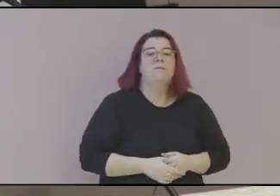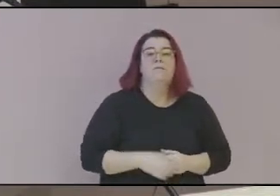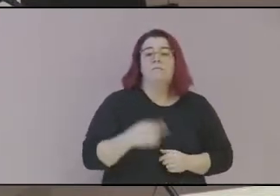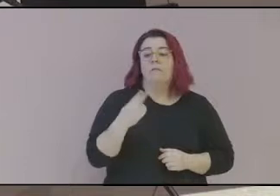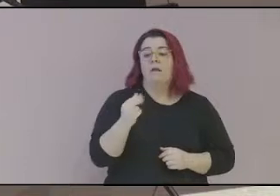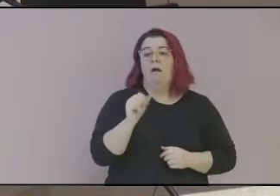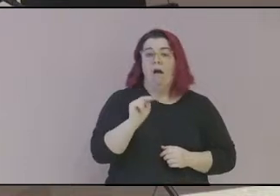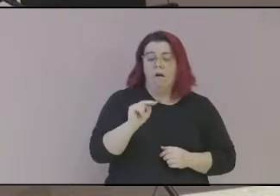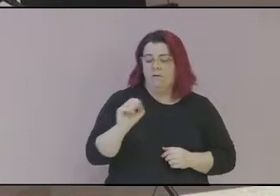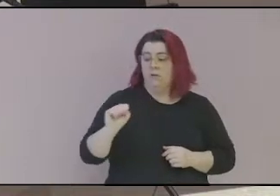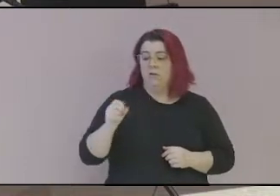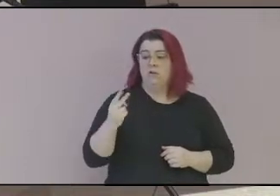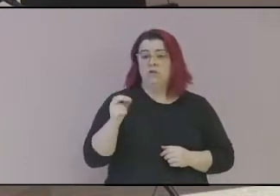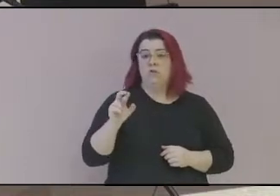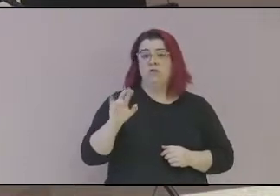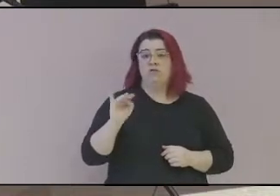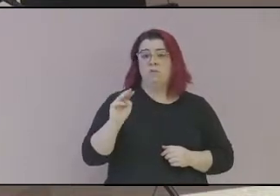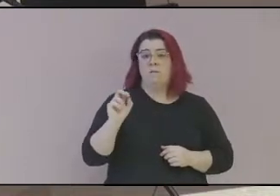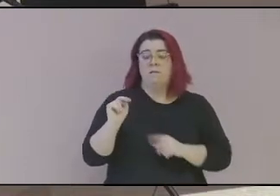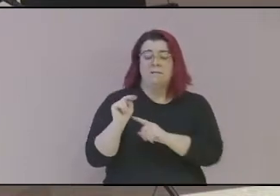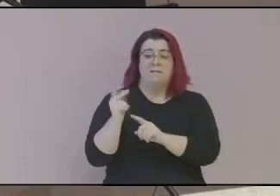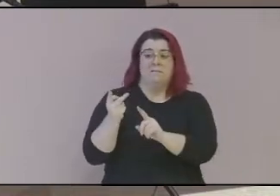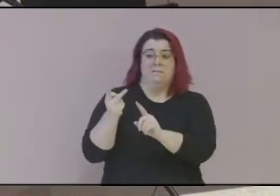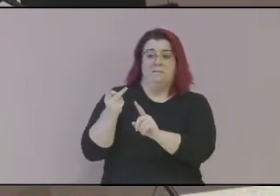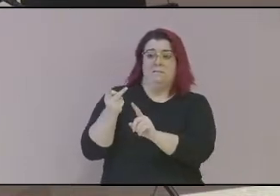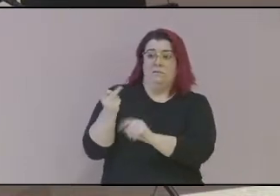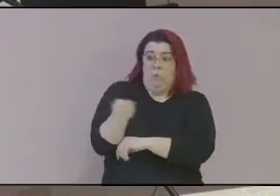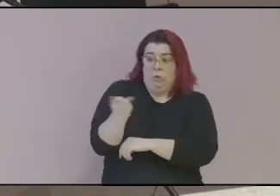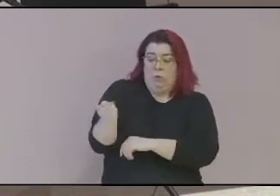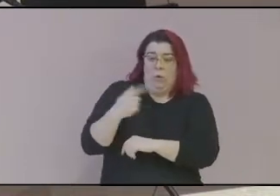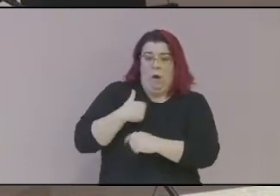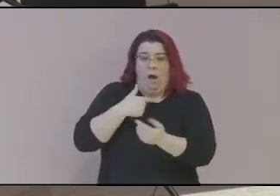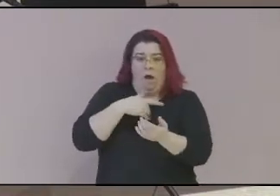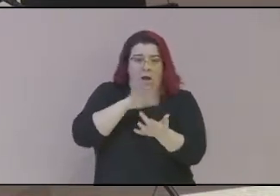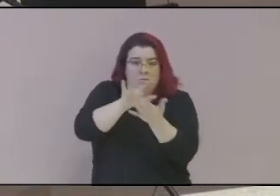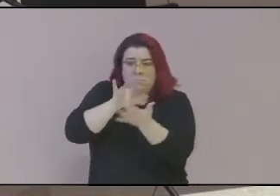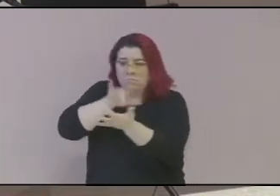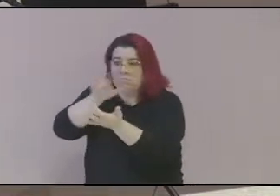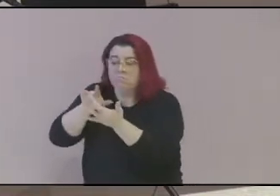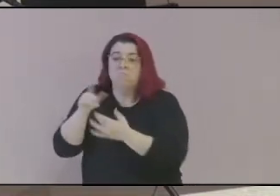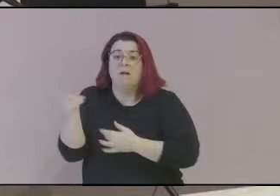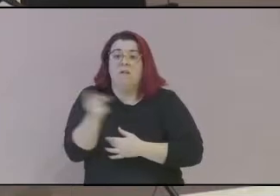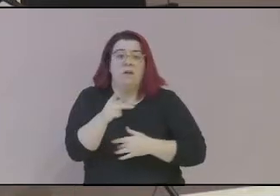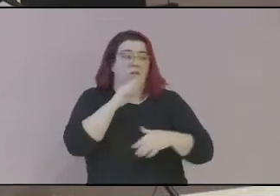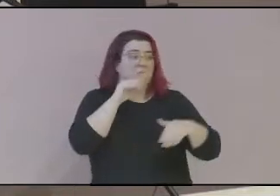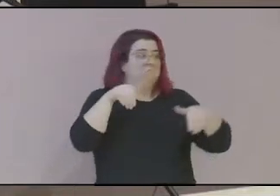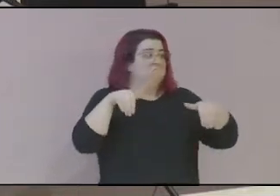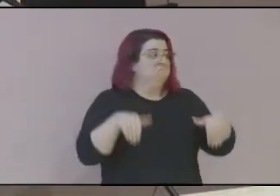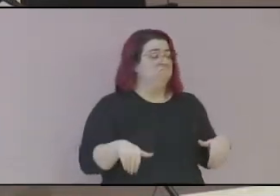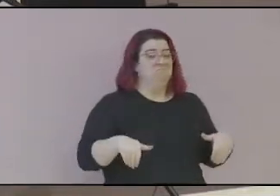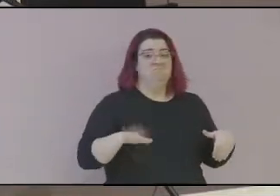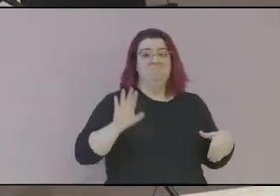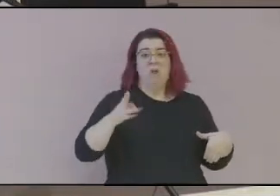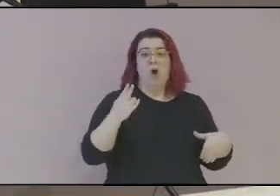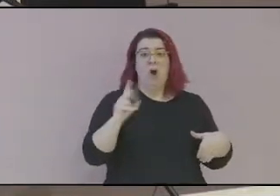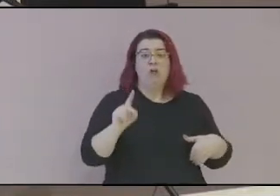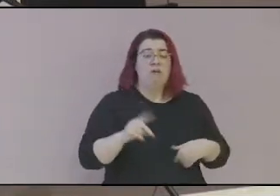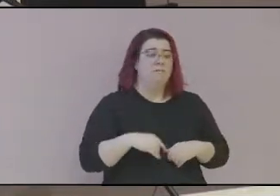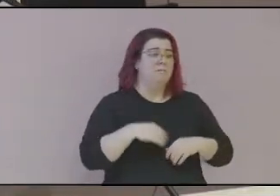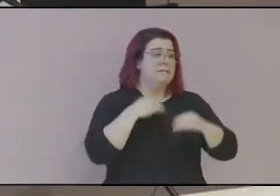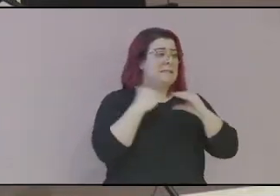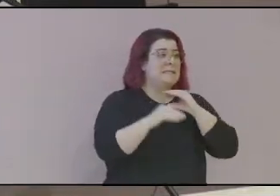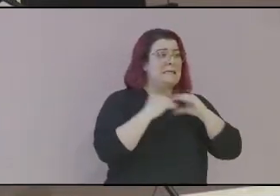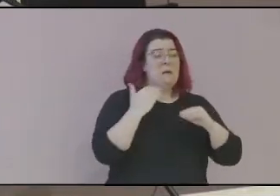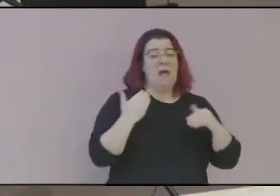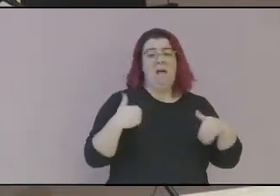were partly the authors of the 2015 guidelines. They had no idea what happened to their hard drives or their email archives after they left